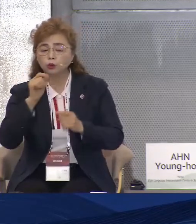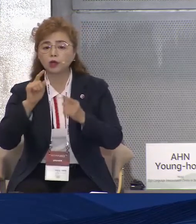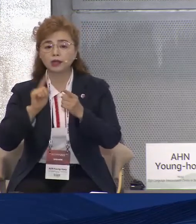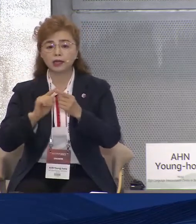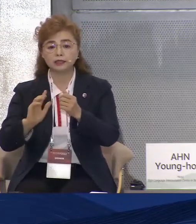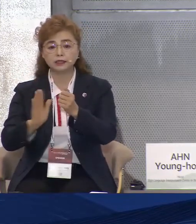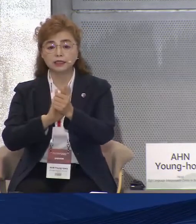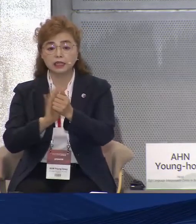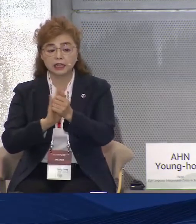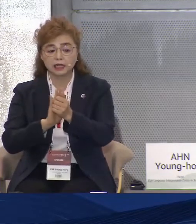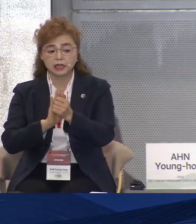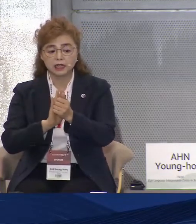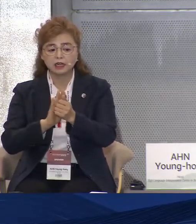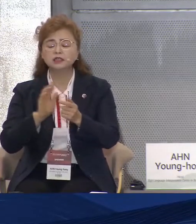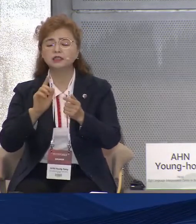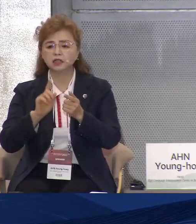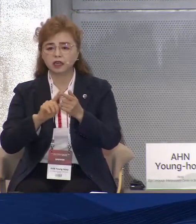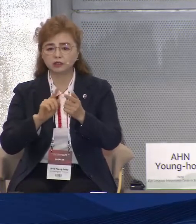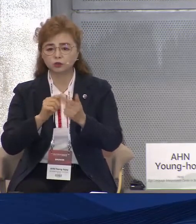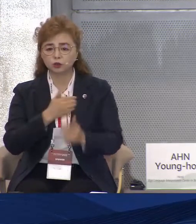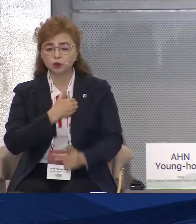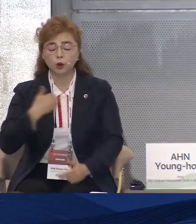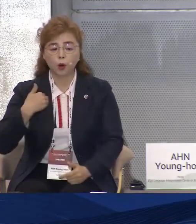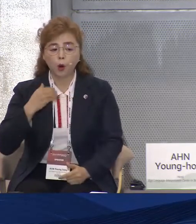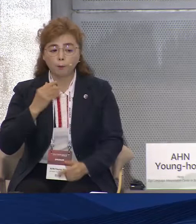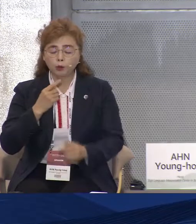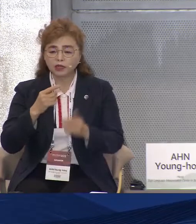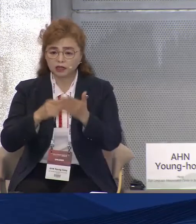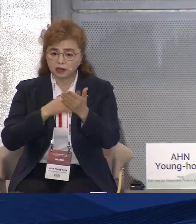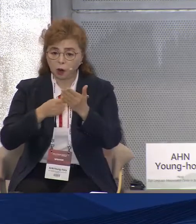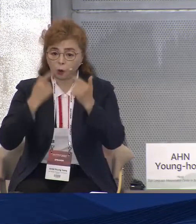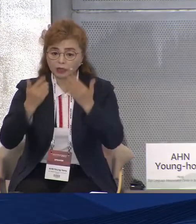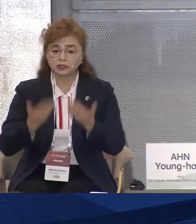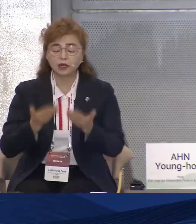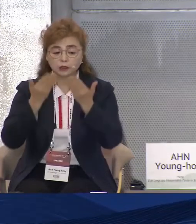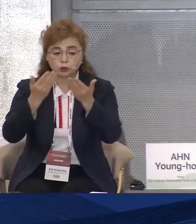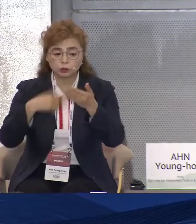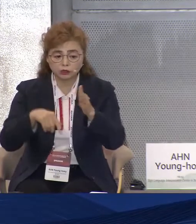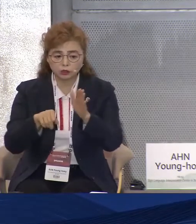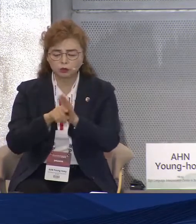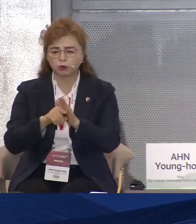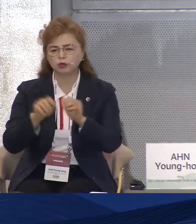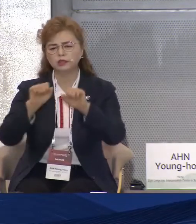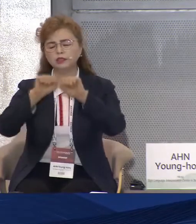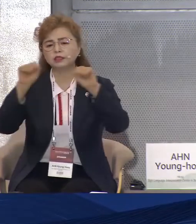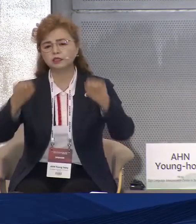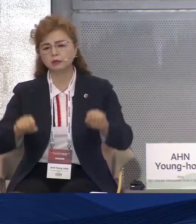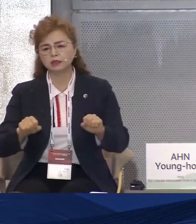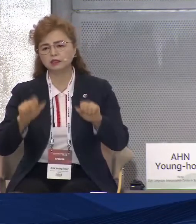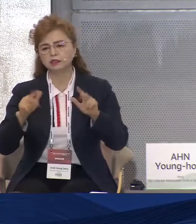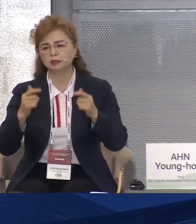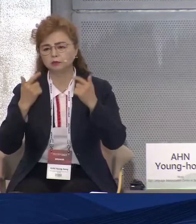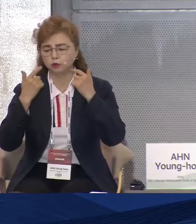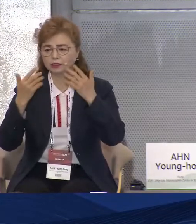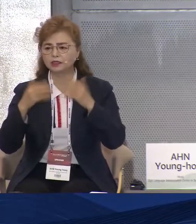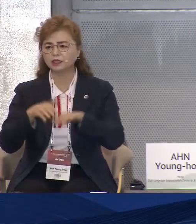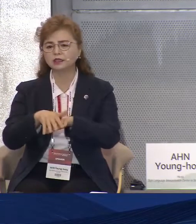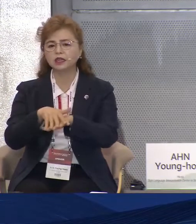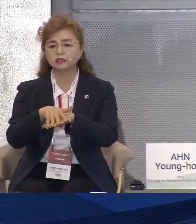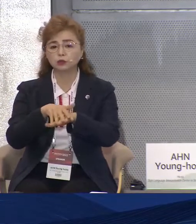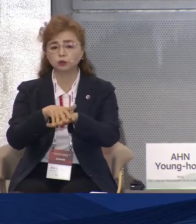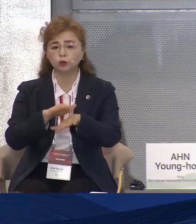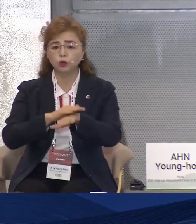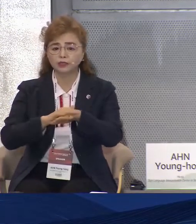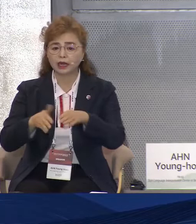our reality. And again, there is a lack of system to ensure the quality of sign language interpretation. And